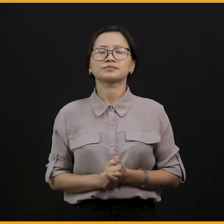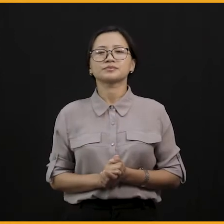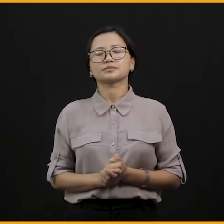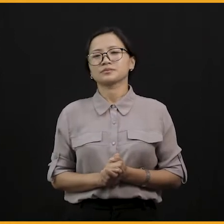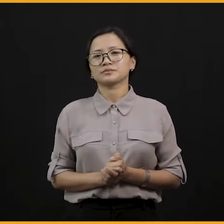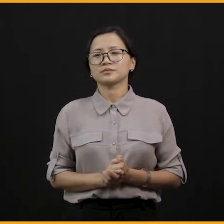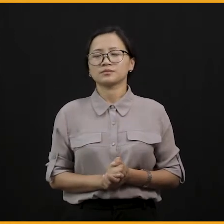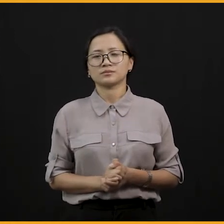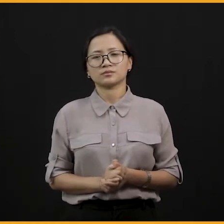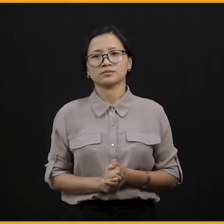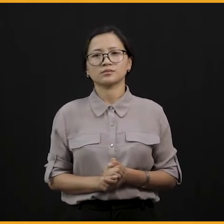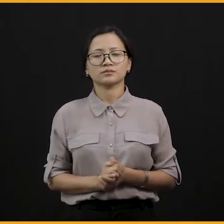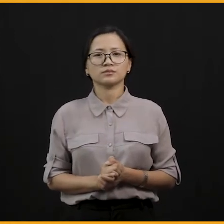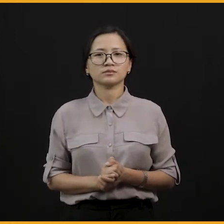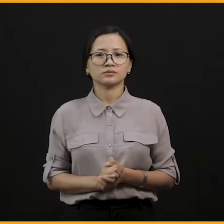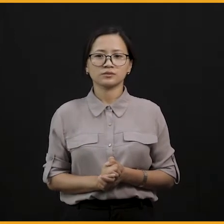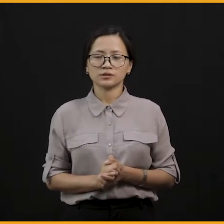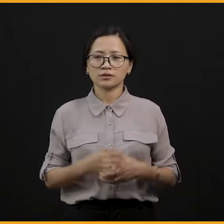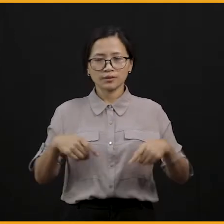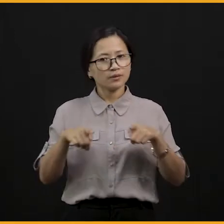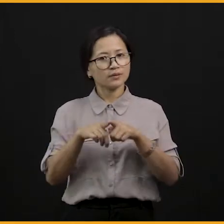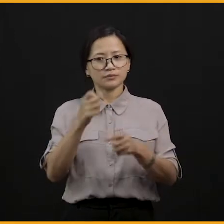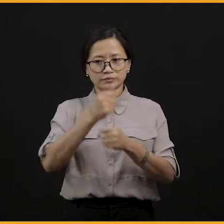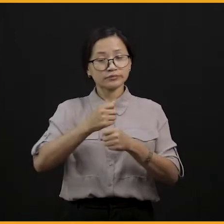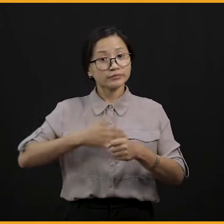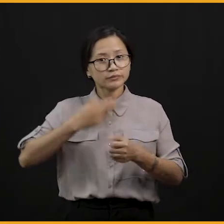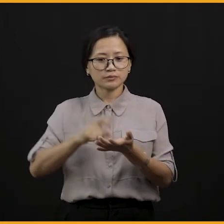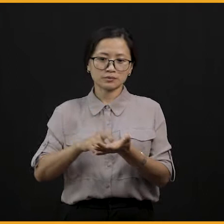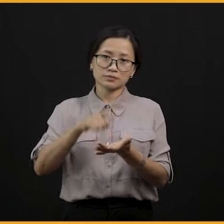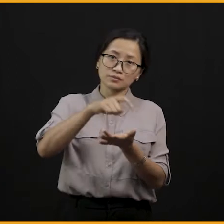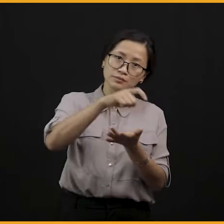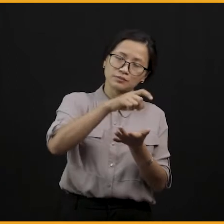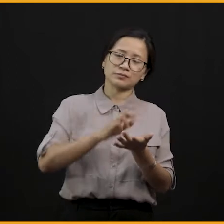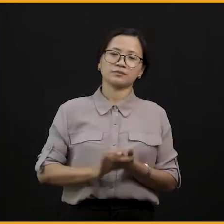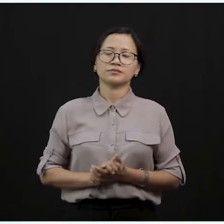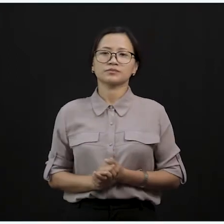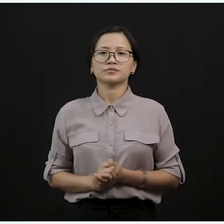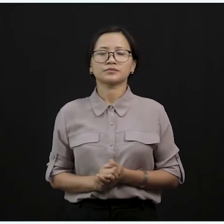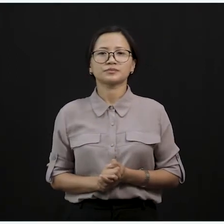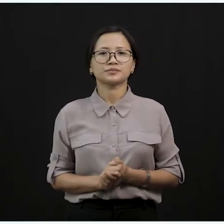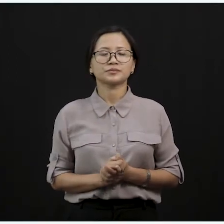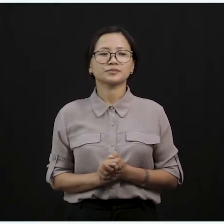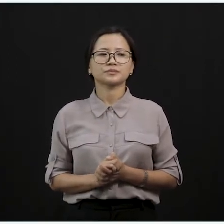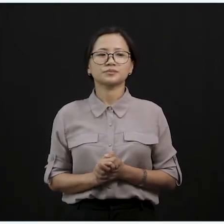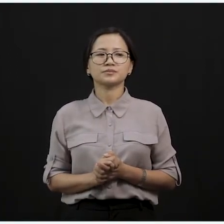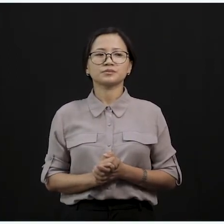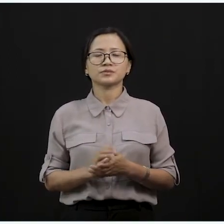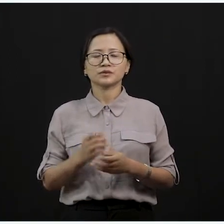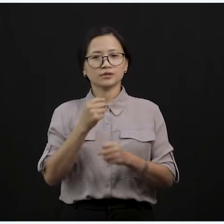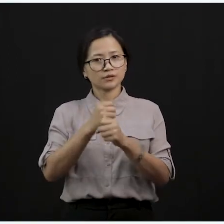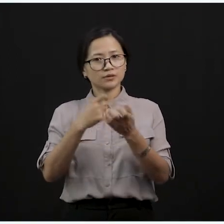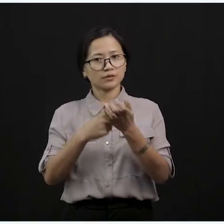Ants and grasshopper. Okay? So he had an encounter with